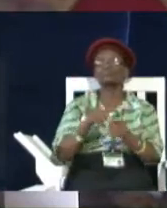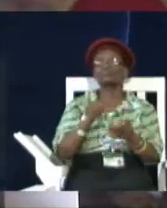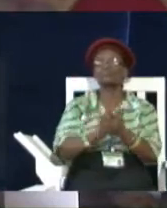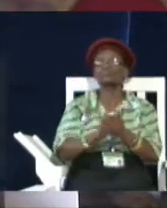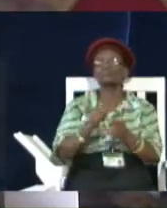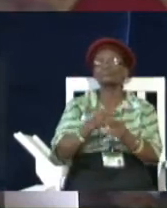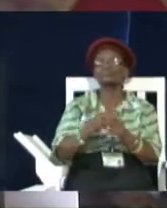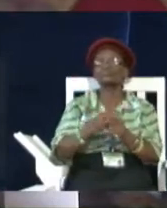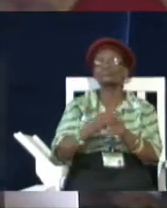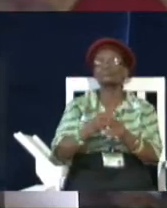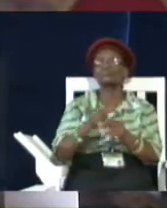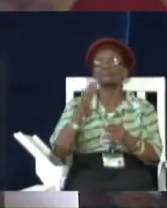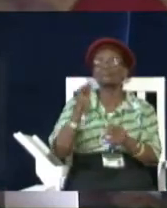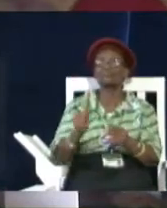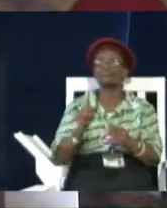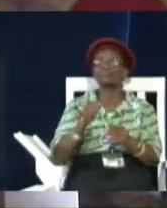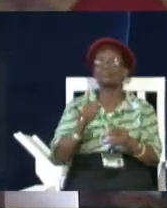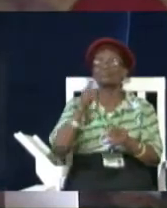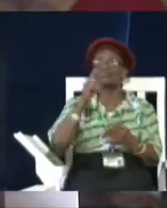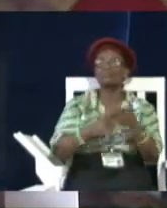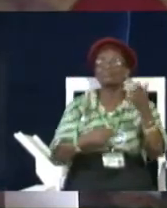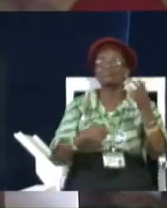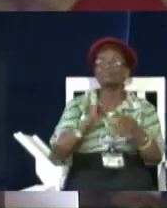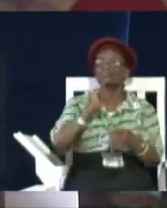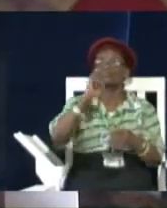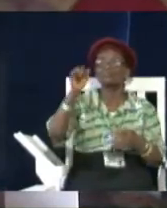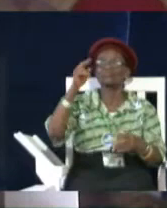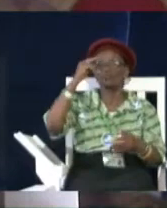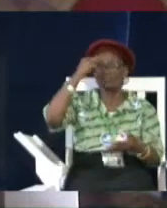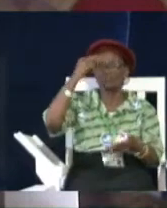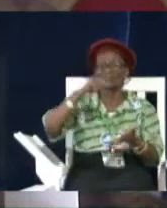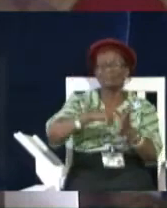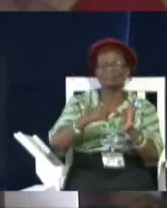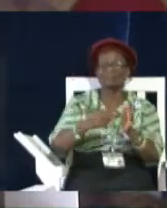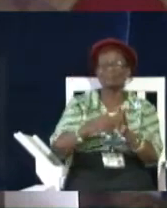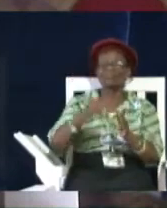What is the purpose of oil?